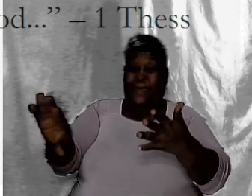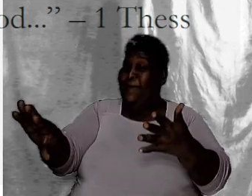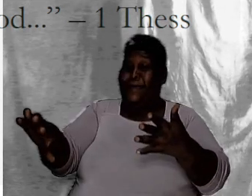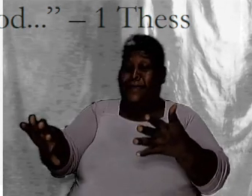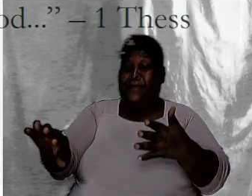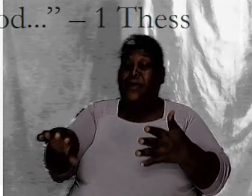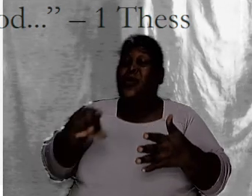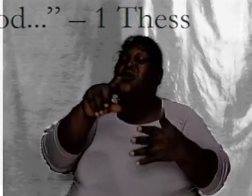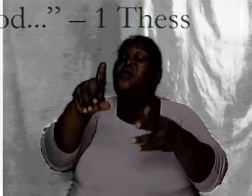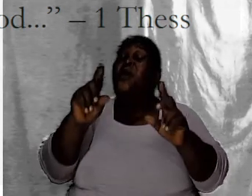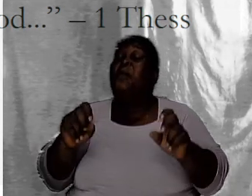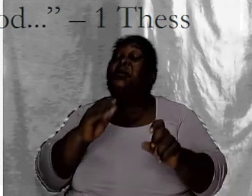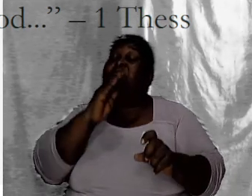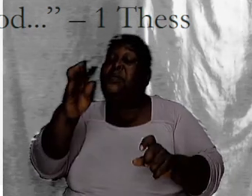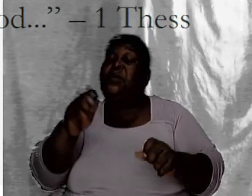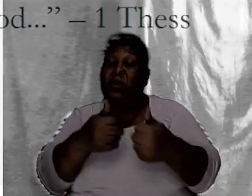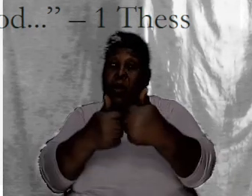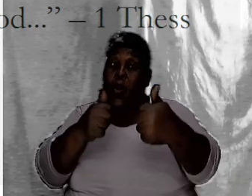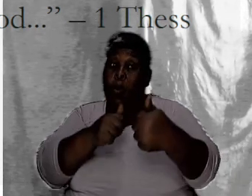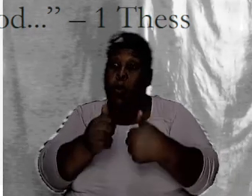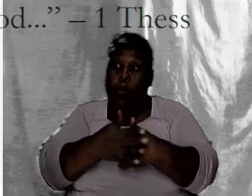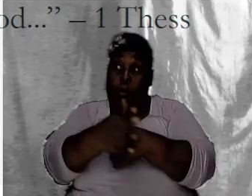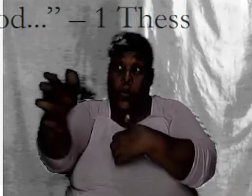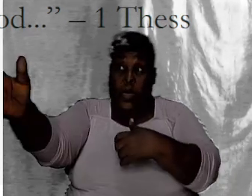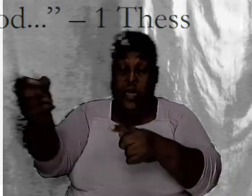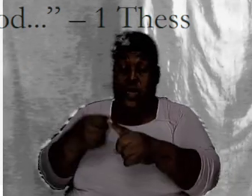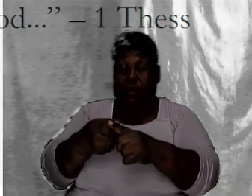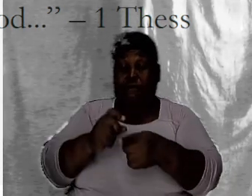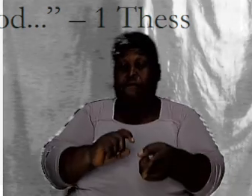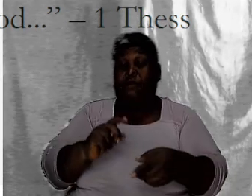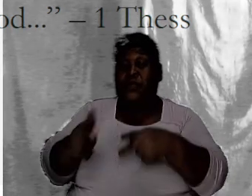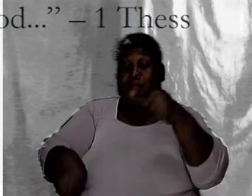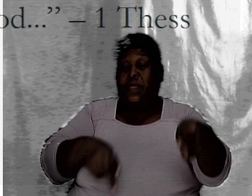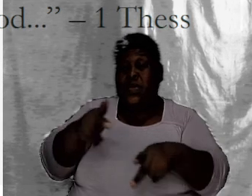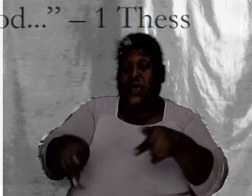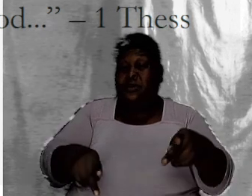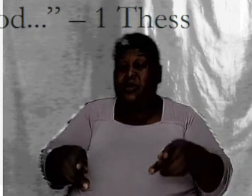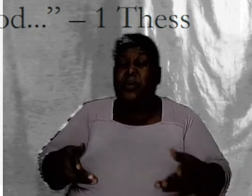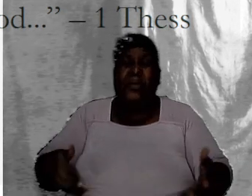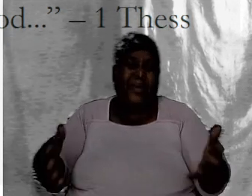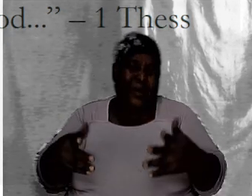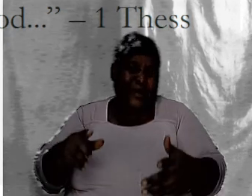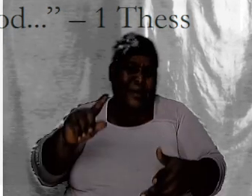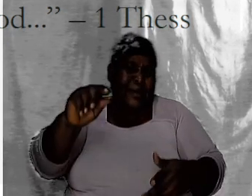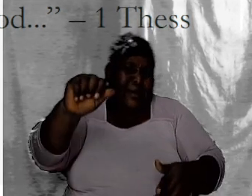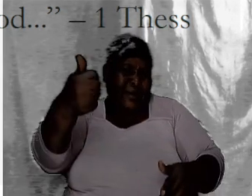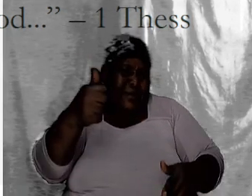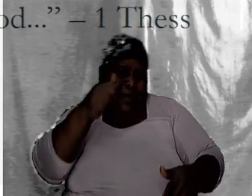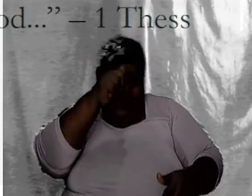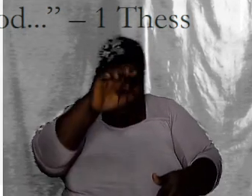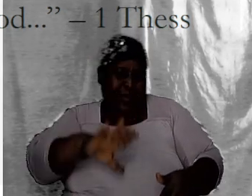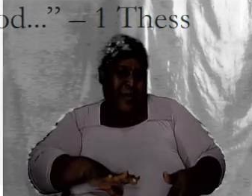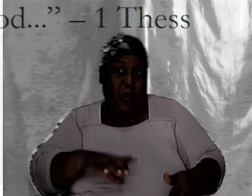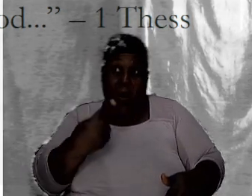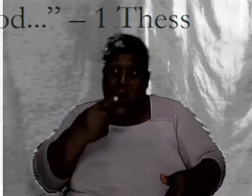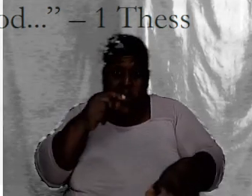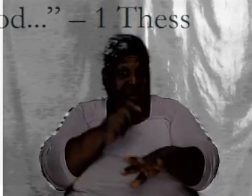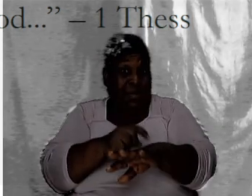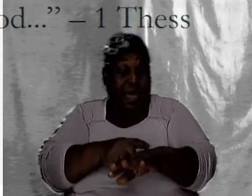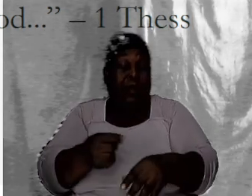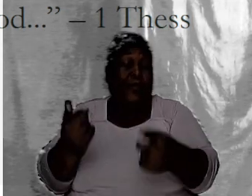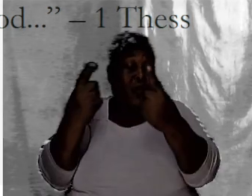be away from the people. Amen. And here it is that these 10 men, the only time you should come back to the